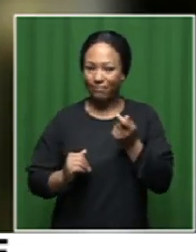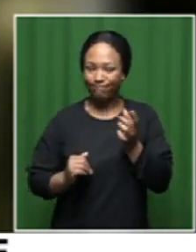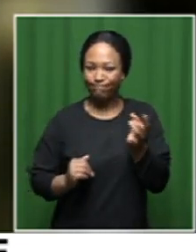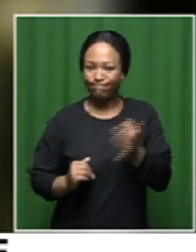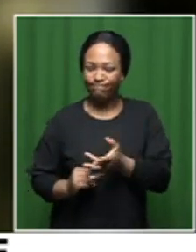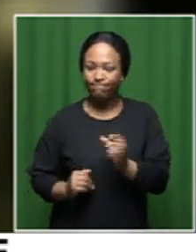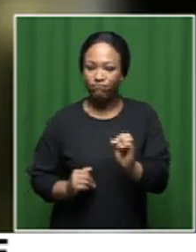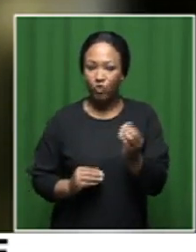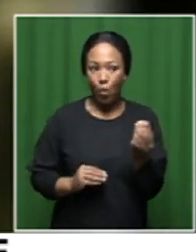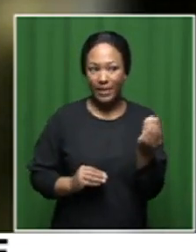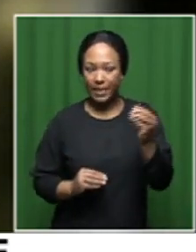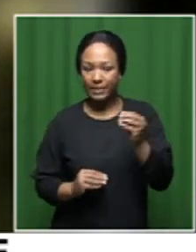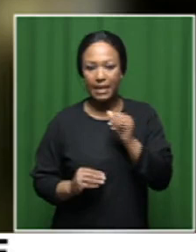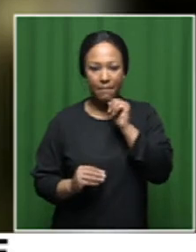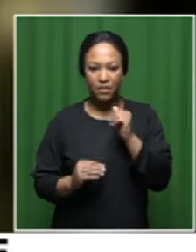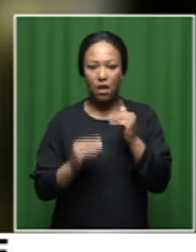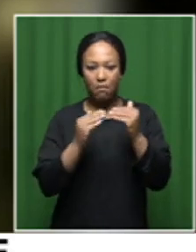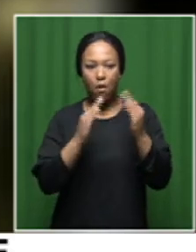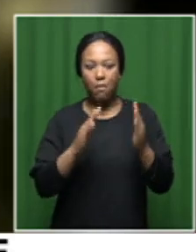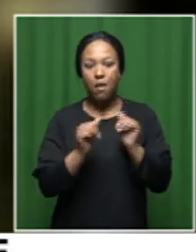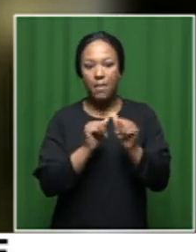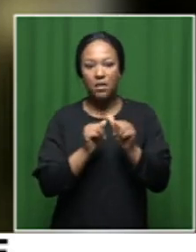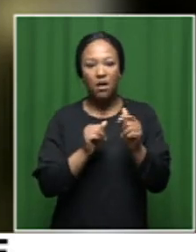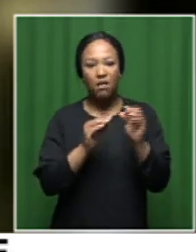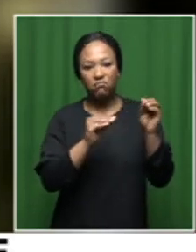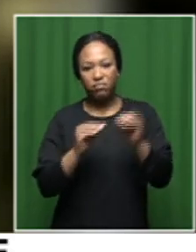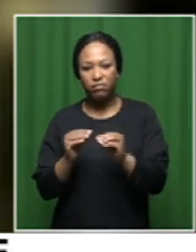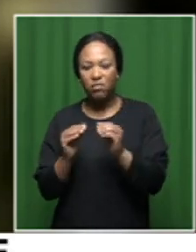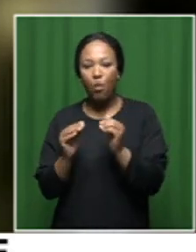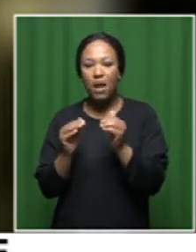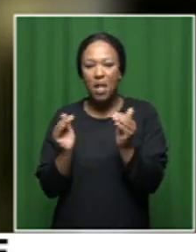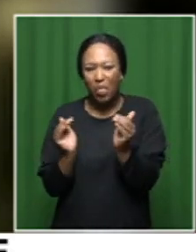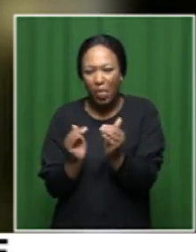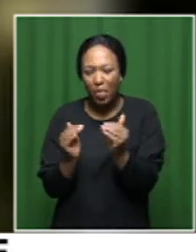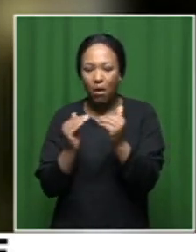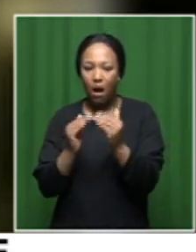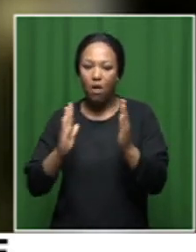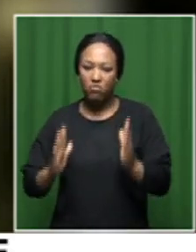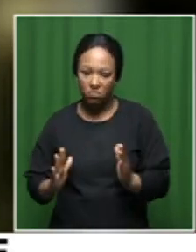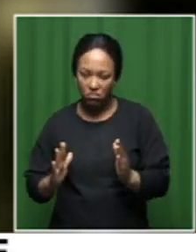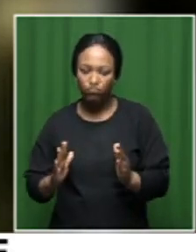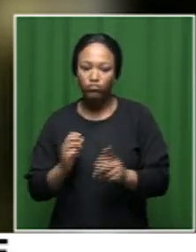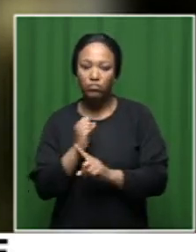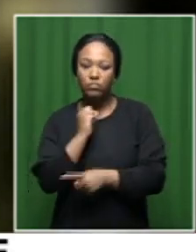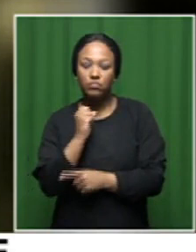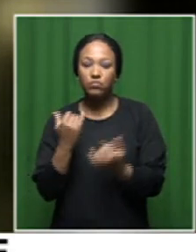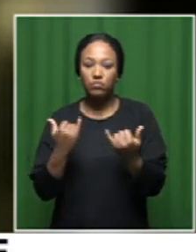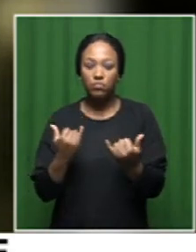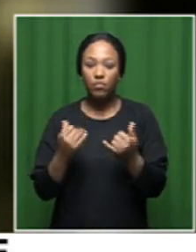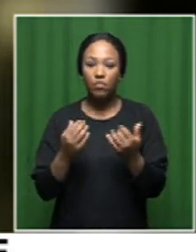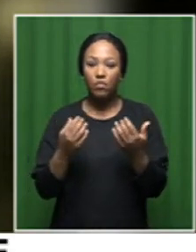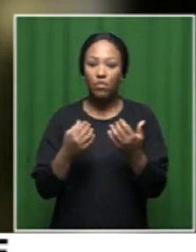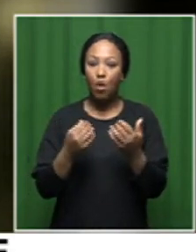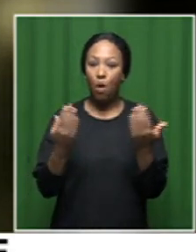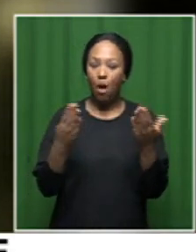rates increase, people are looking to downgrade their properties and go into smaller, low maintenance properties. And then the last one, I think lockdown is